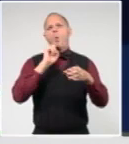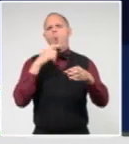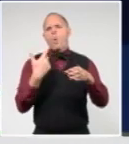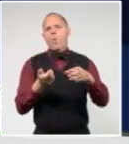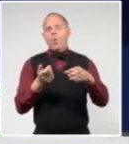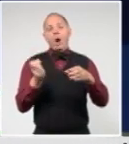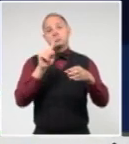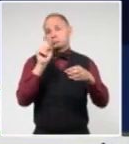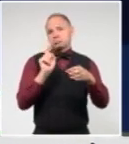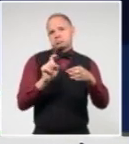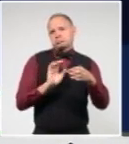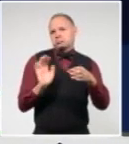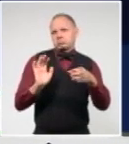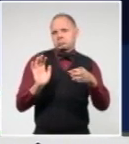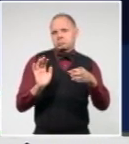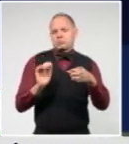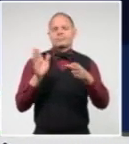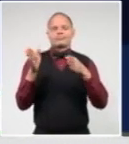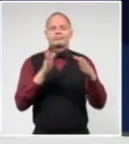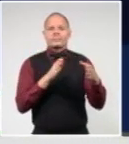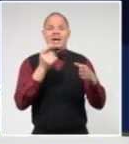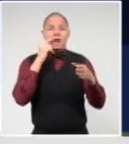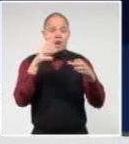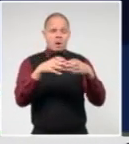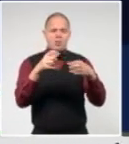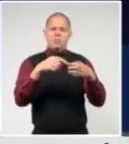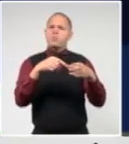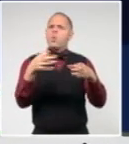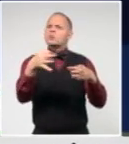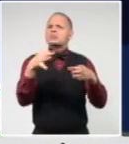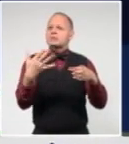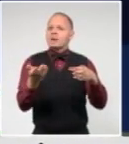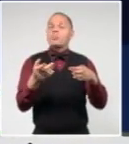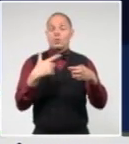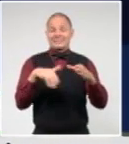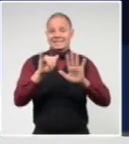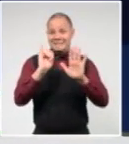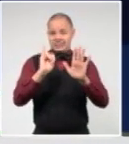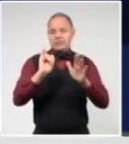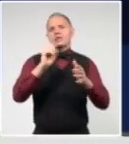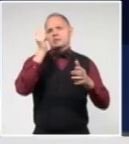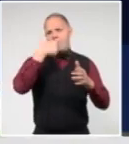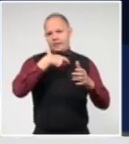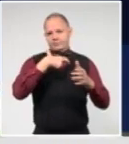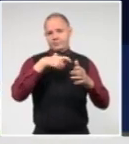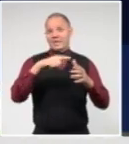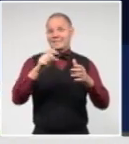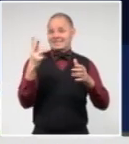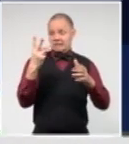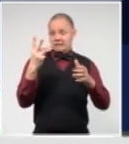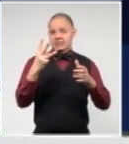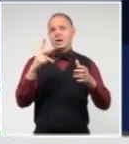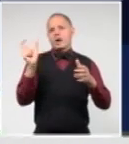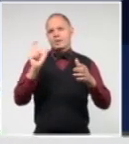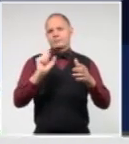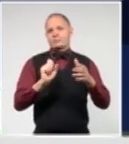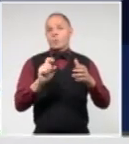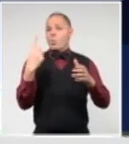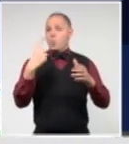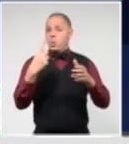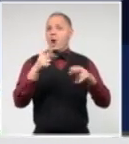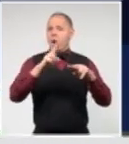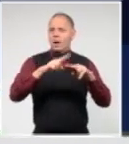and 1 in Havana. Work is underway, however, to locate the source of infection in all